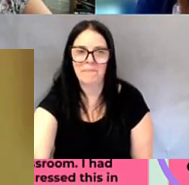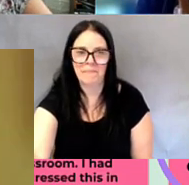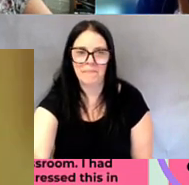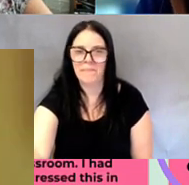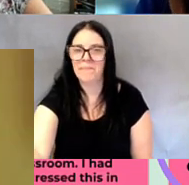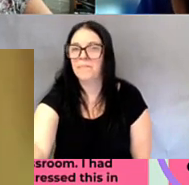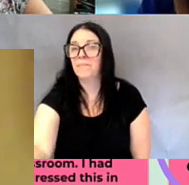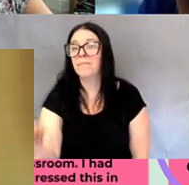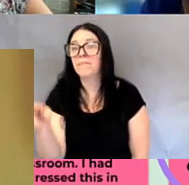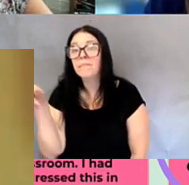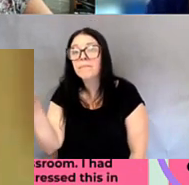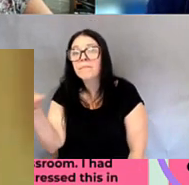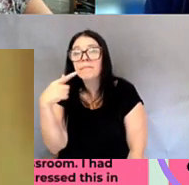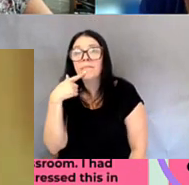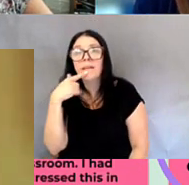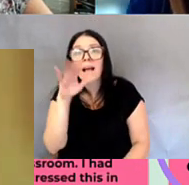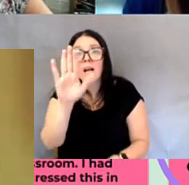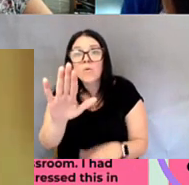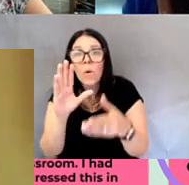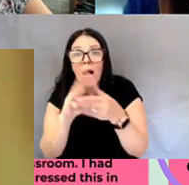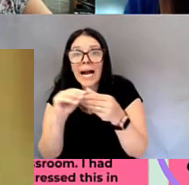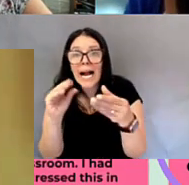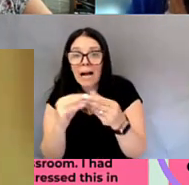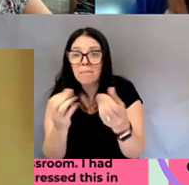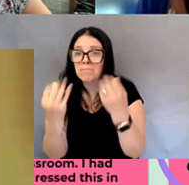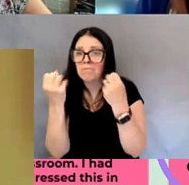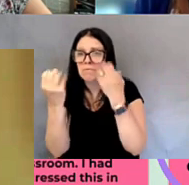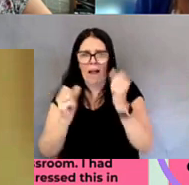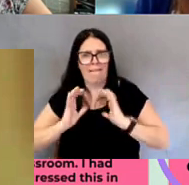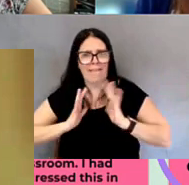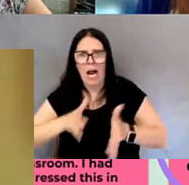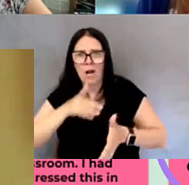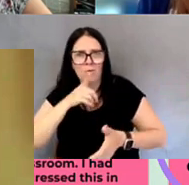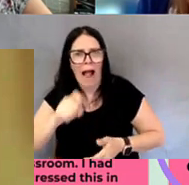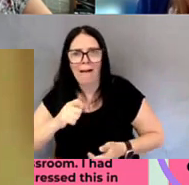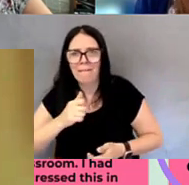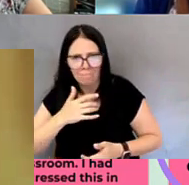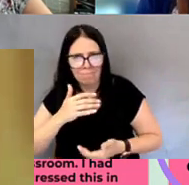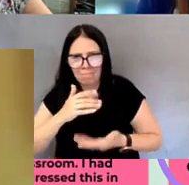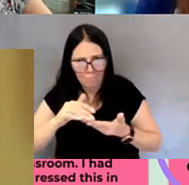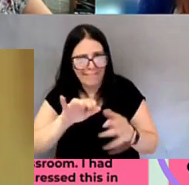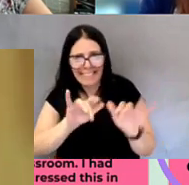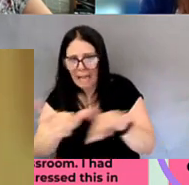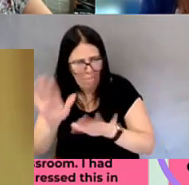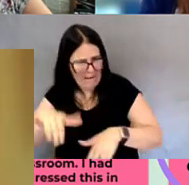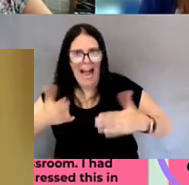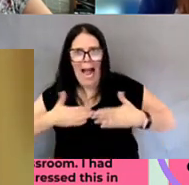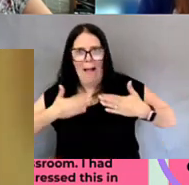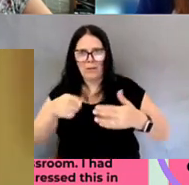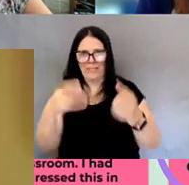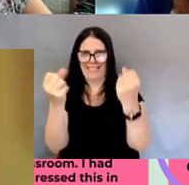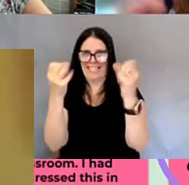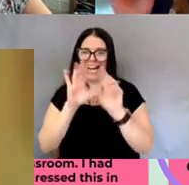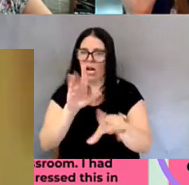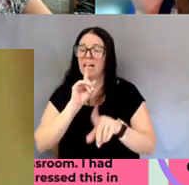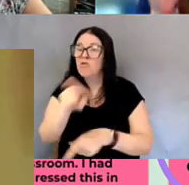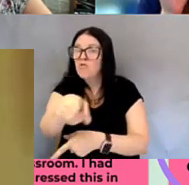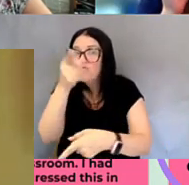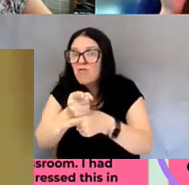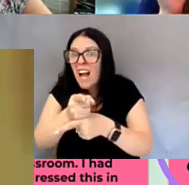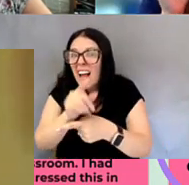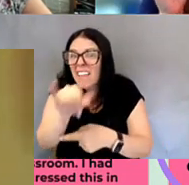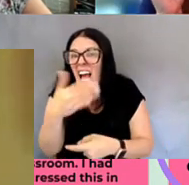that comment is very welcome in the format it was given. Thank you, Simone. Those are very real considerations. We